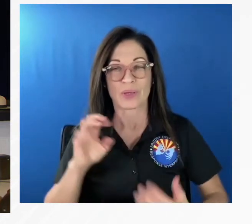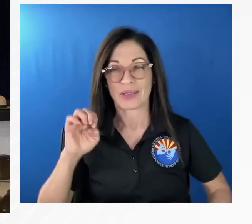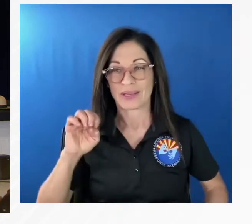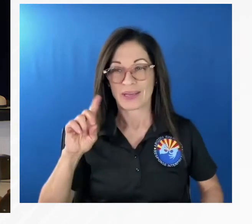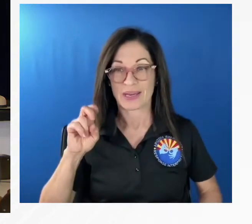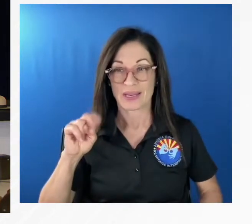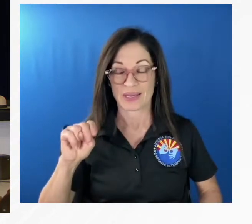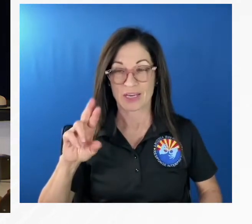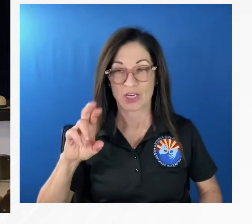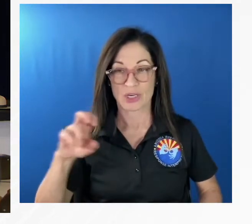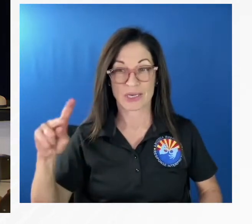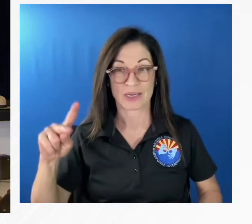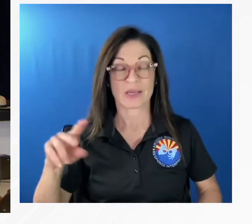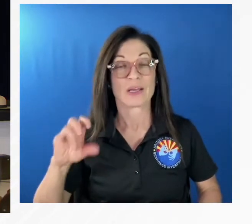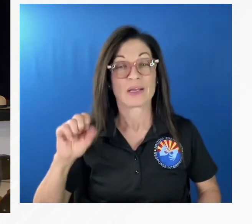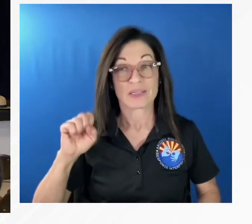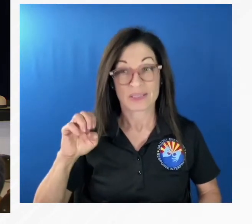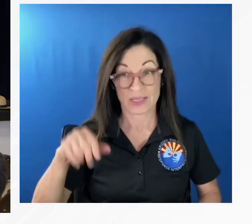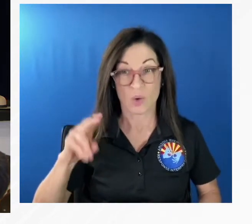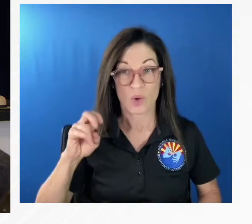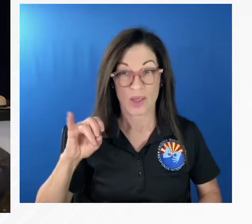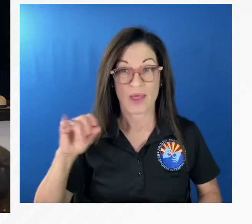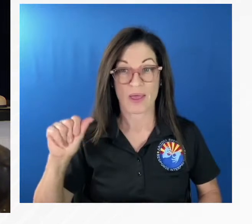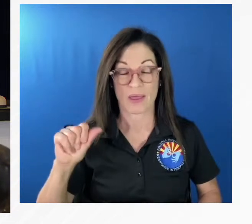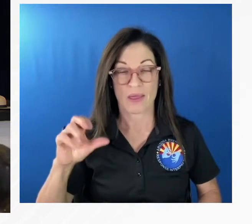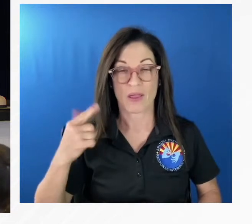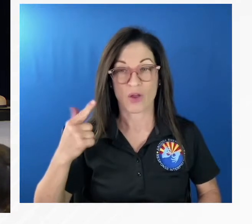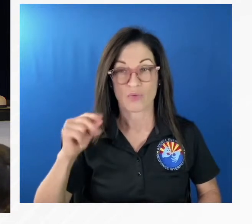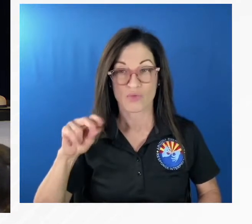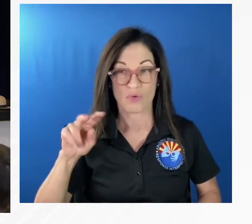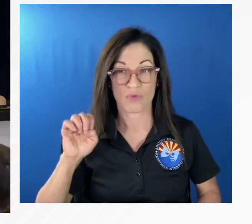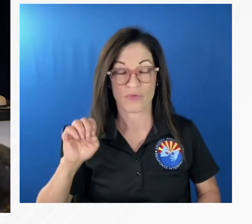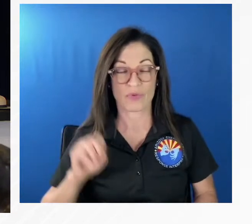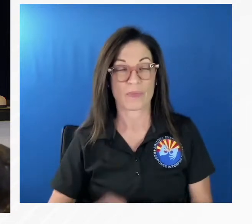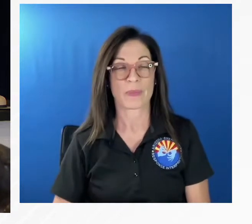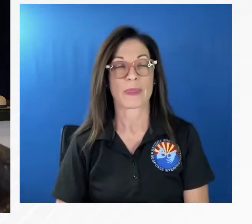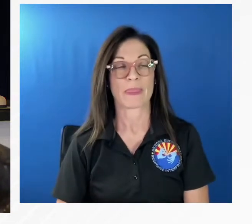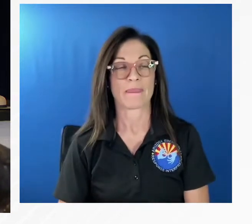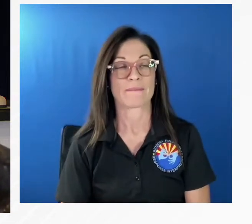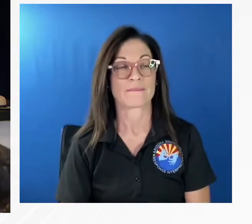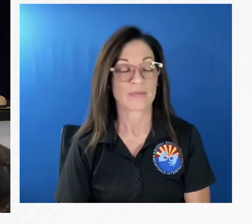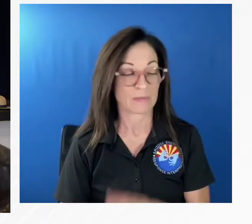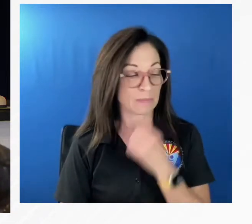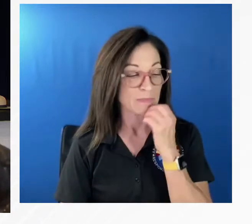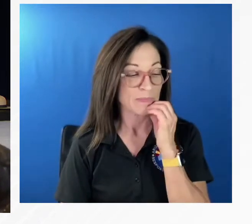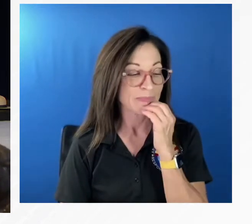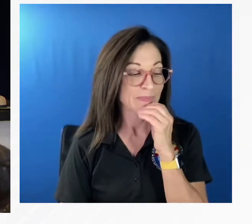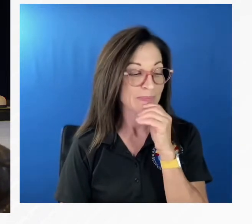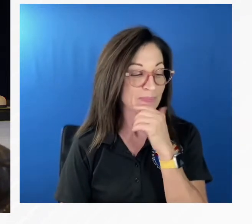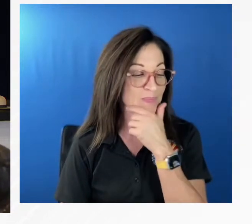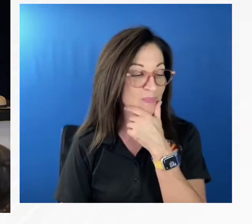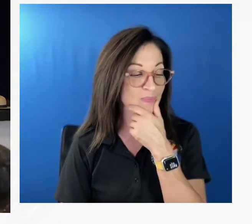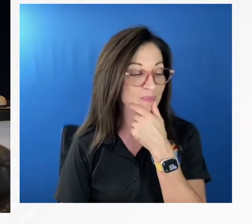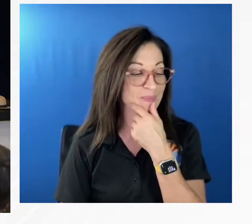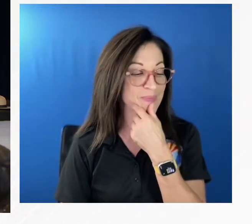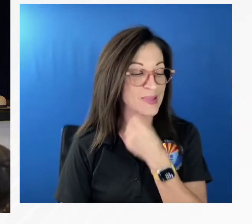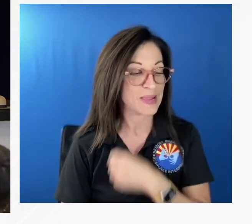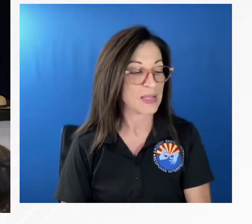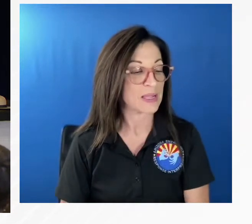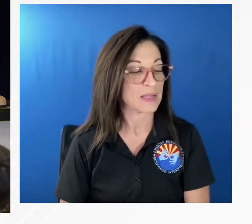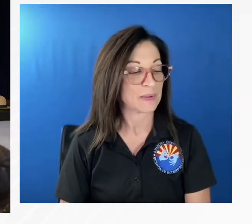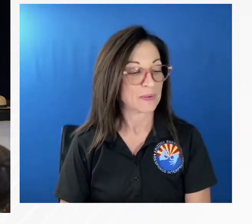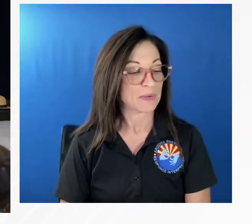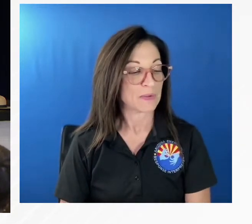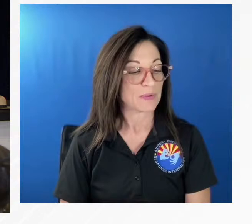Sequoia Grove. So one thing that I think you might be interested in is after the meeting, if you look at the